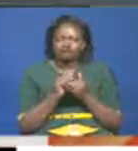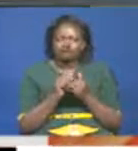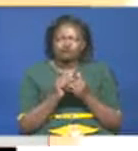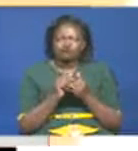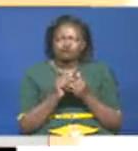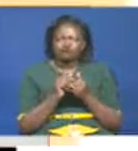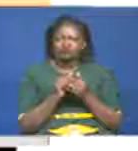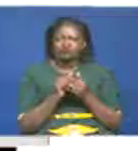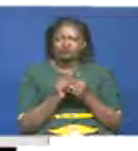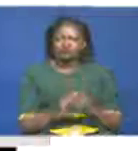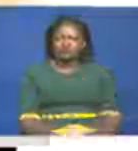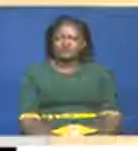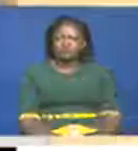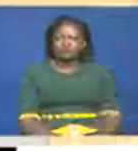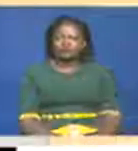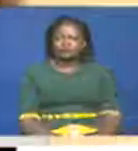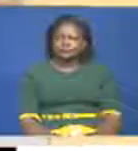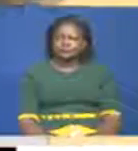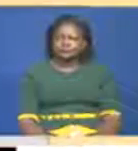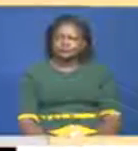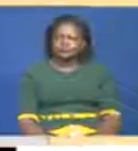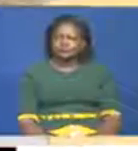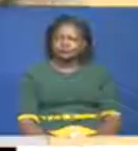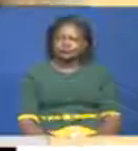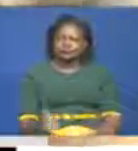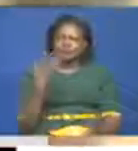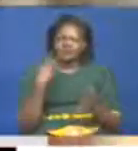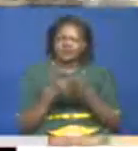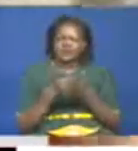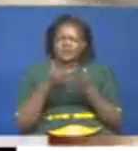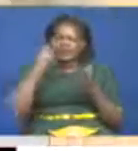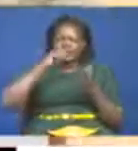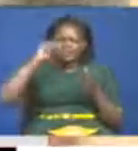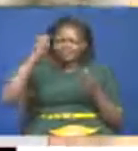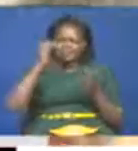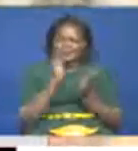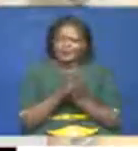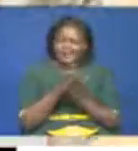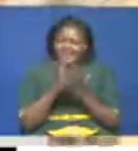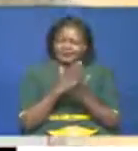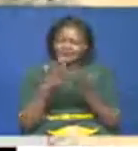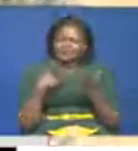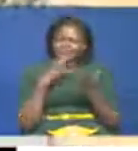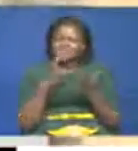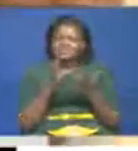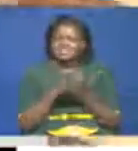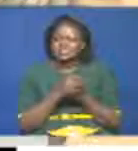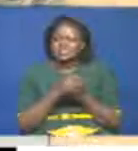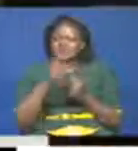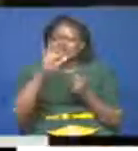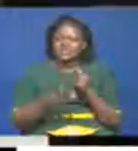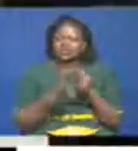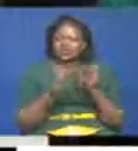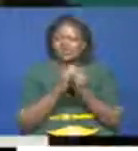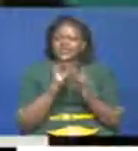de-risking. The uptake of green financing policies in the Kenyan banking sector has been relatively low, with